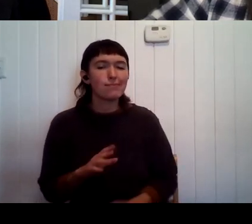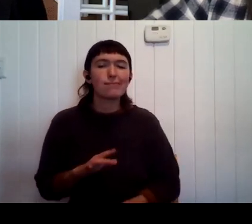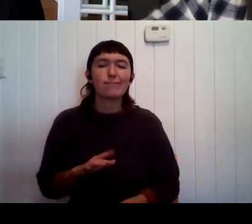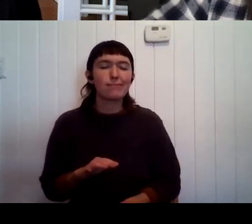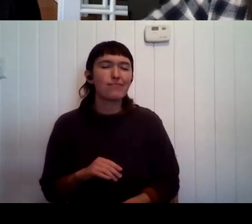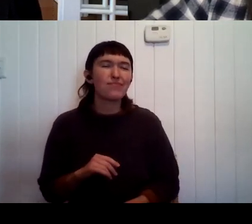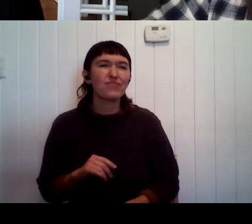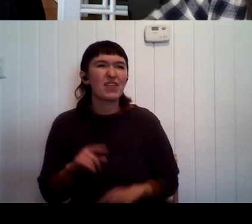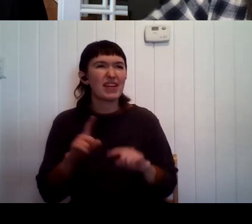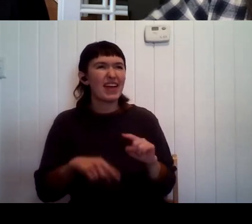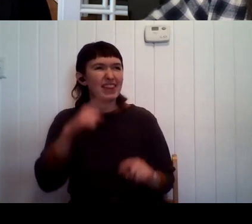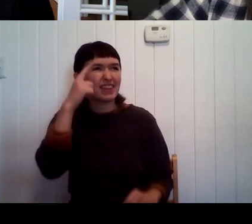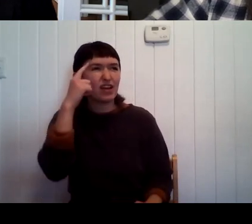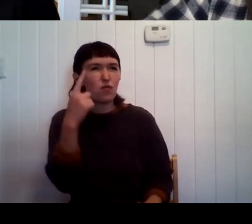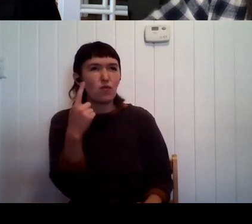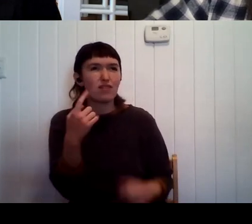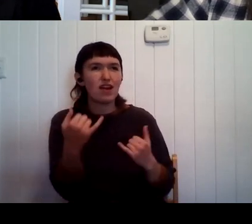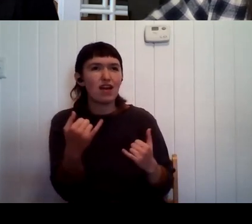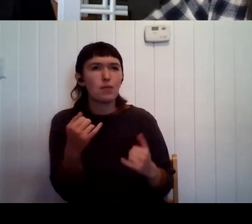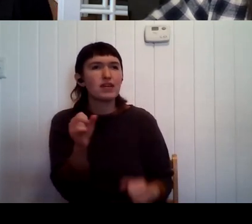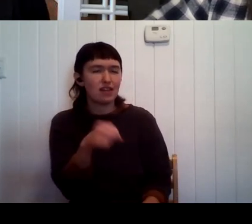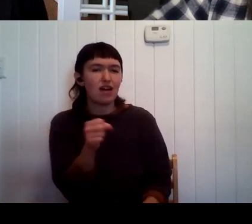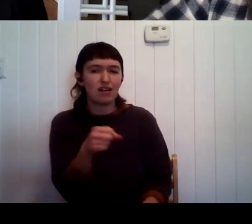I can't think of one right now, but yeah, absolutely.